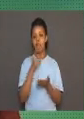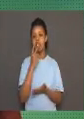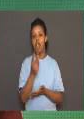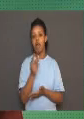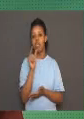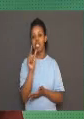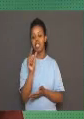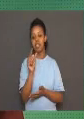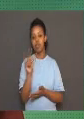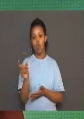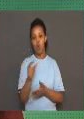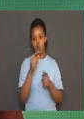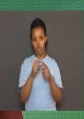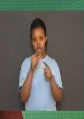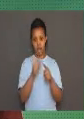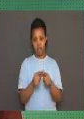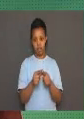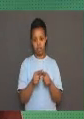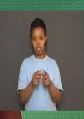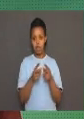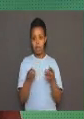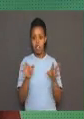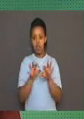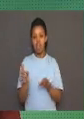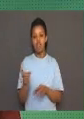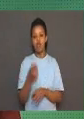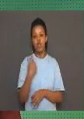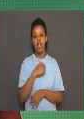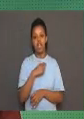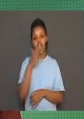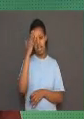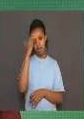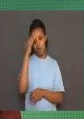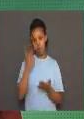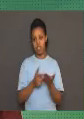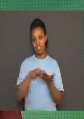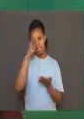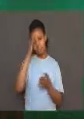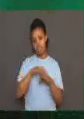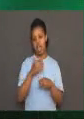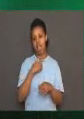some terminology that will be important for us to know in this lesson.